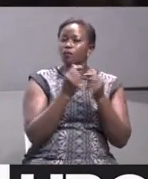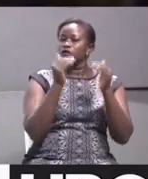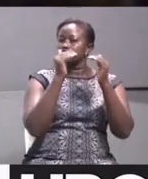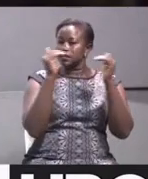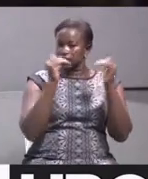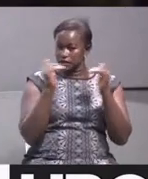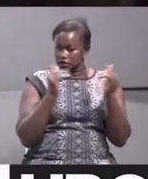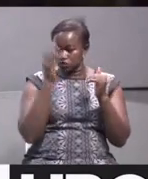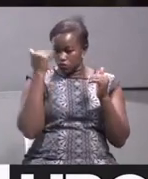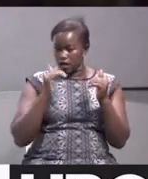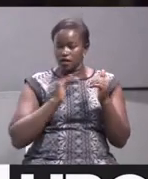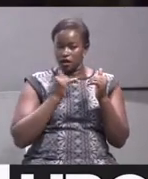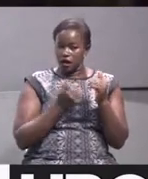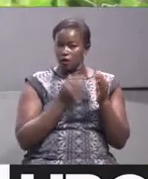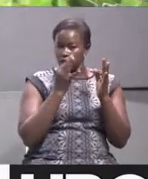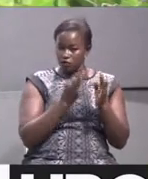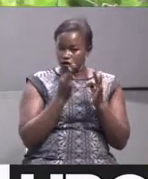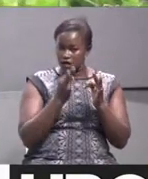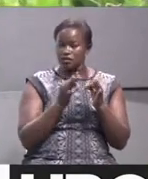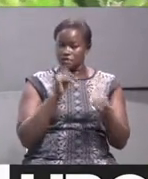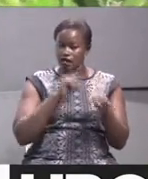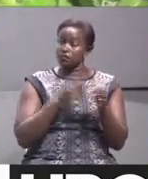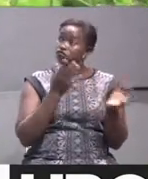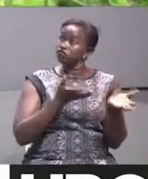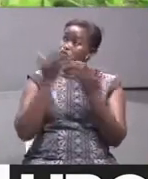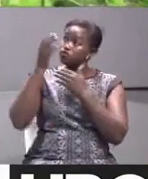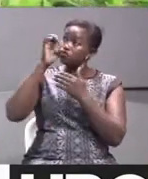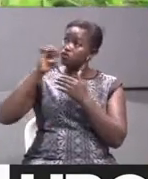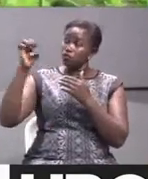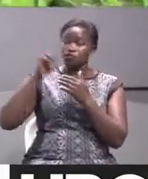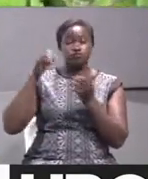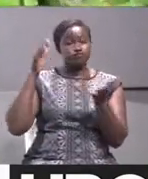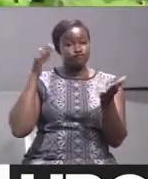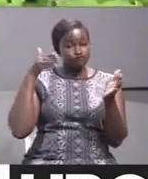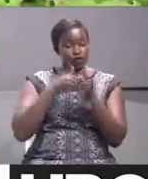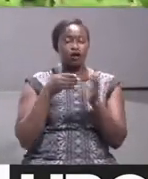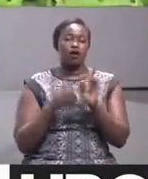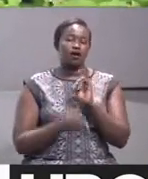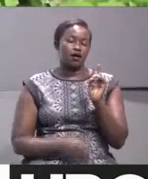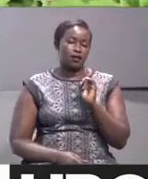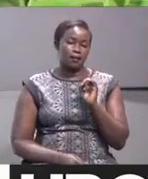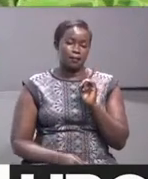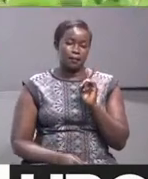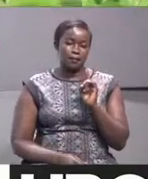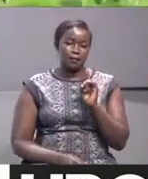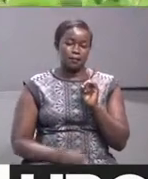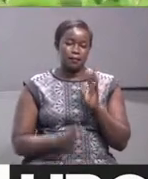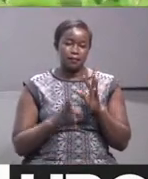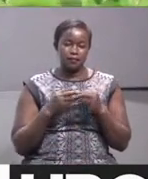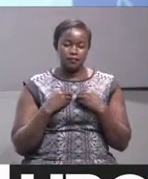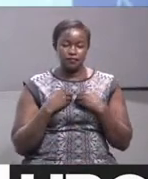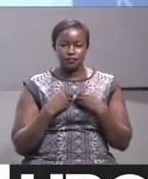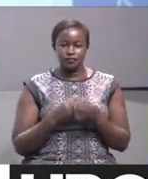our products are not rejected in Europe. Dennis Igor and Juman Samba for UBC News.